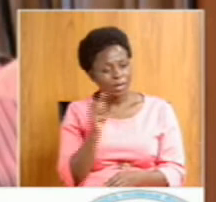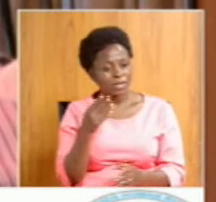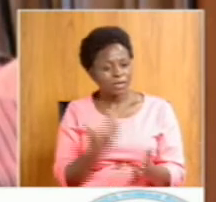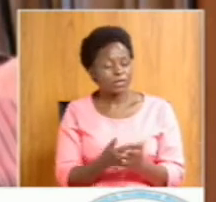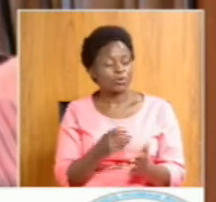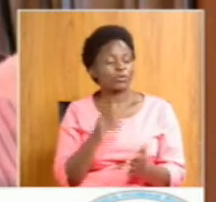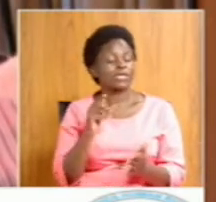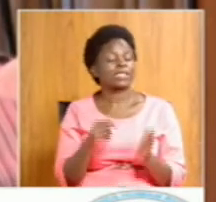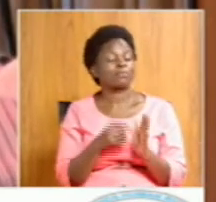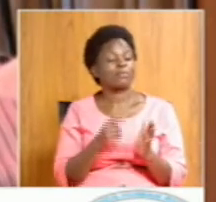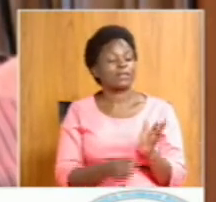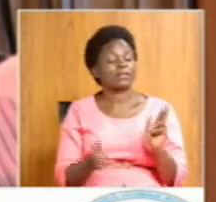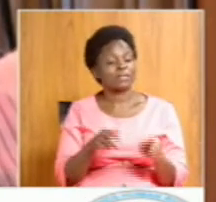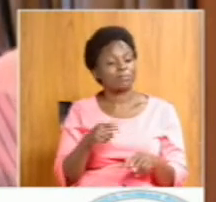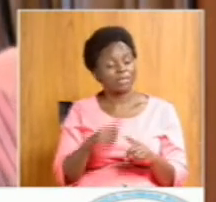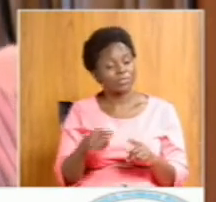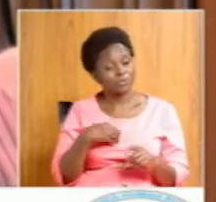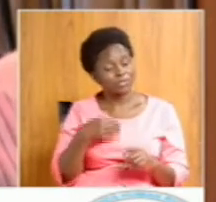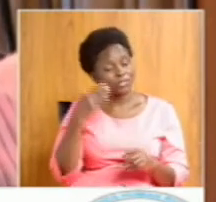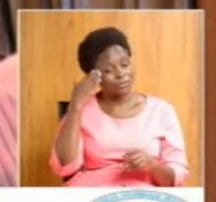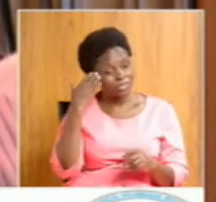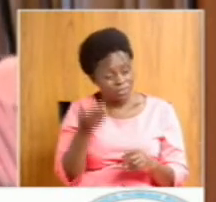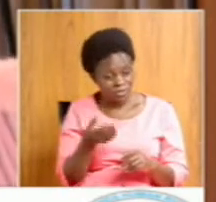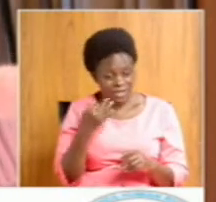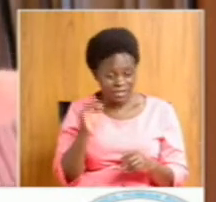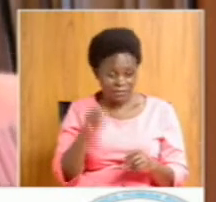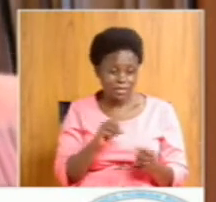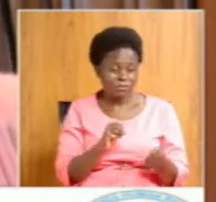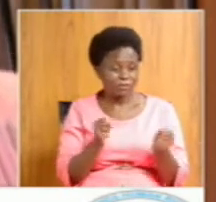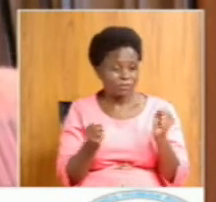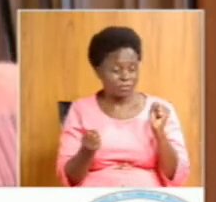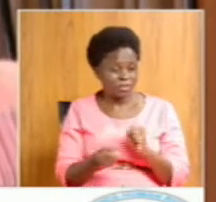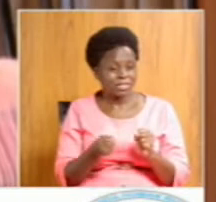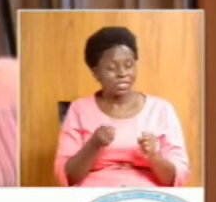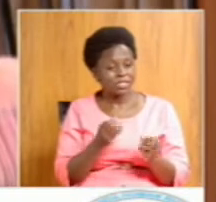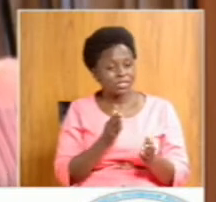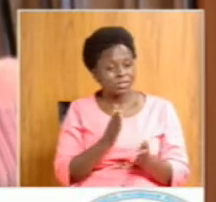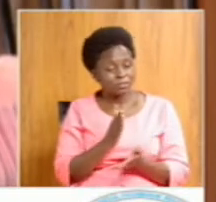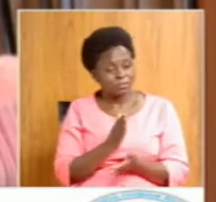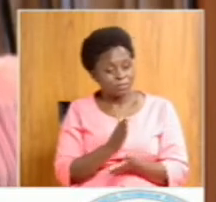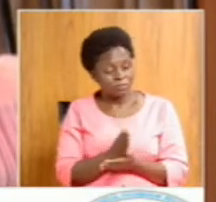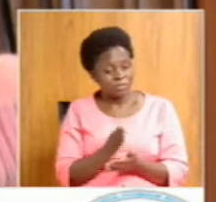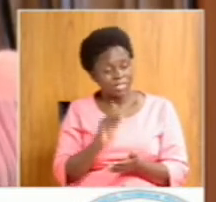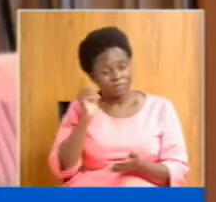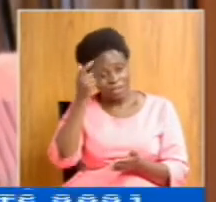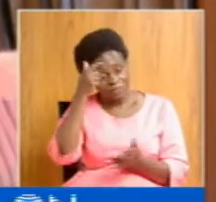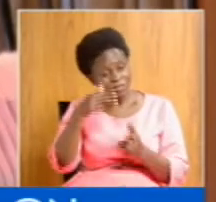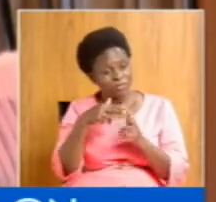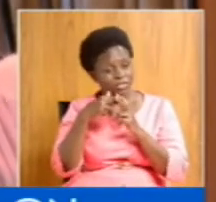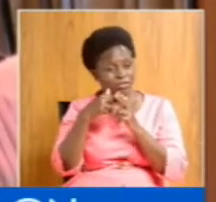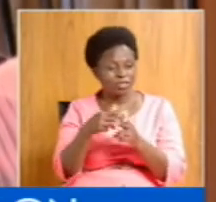example of how that has been happening but we don't know if that is going to translate into actually their government not taking on loans